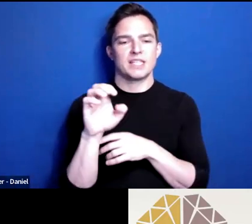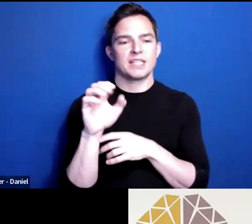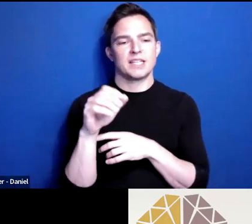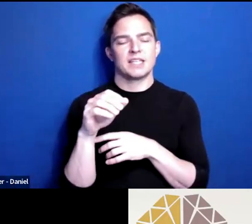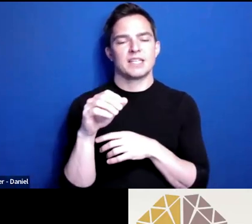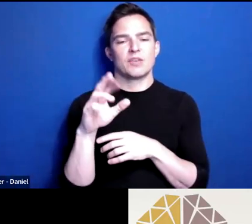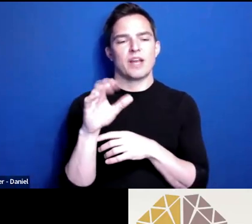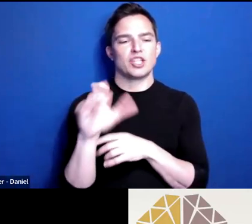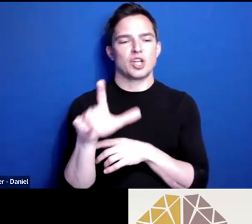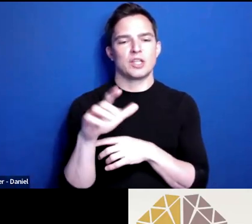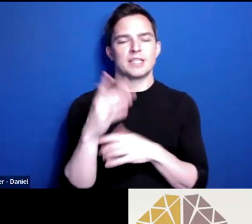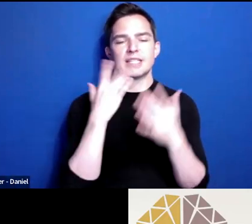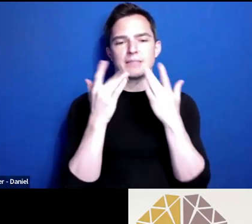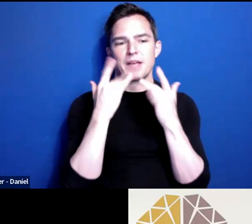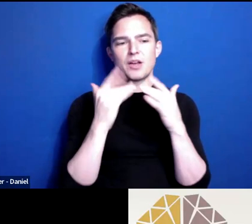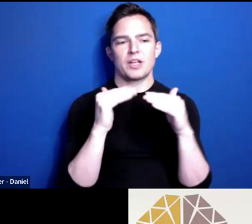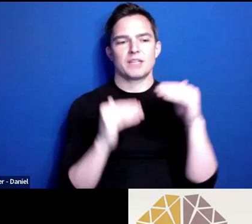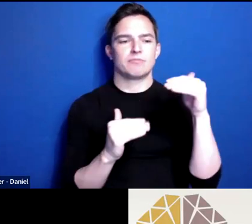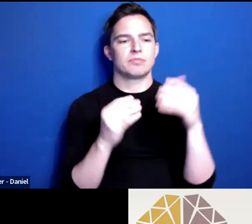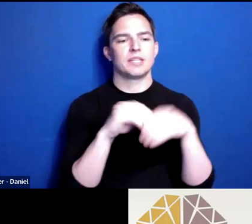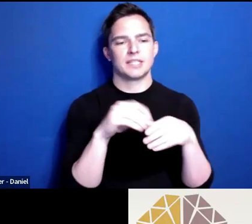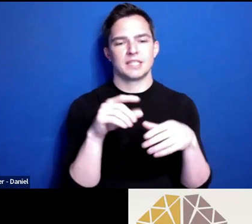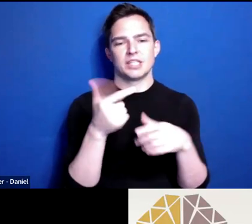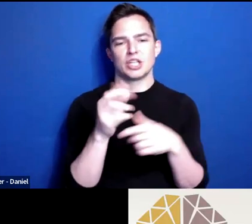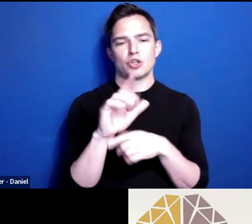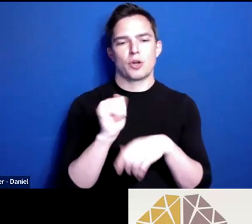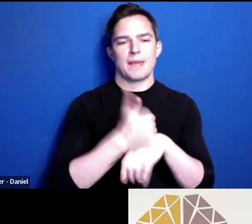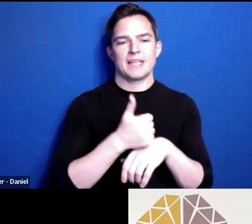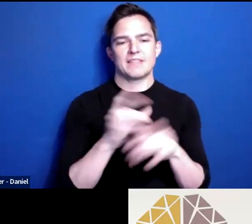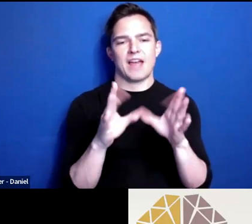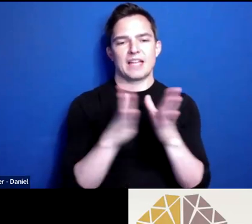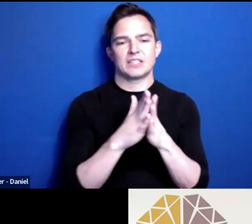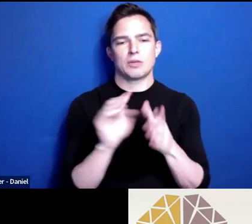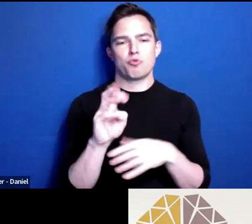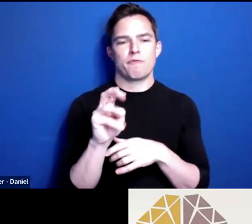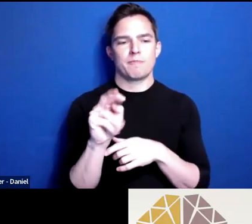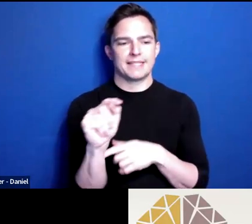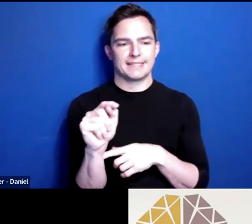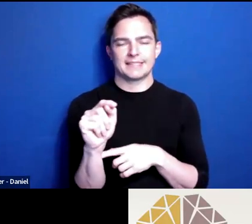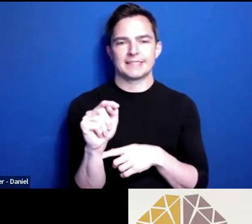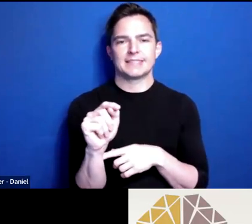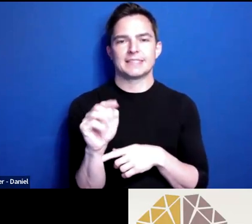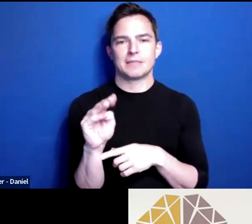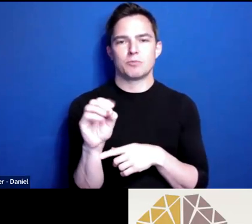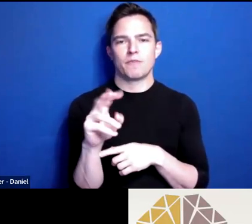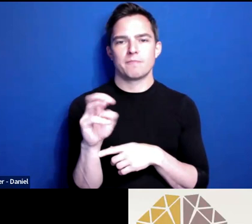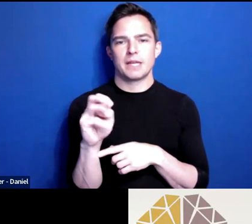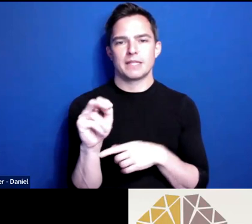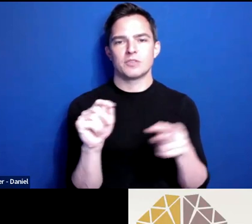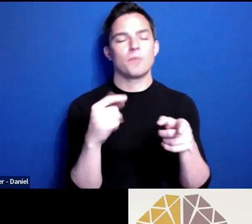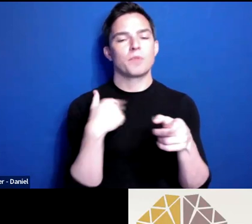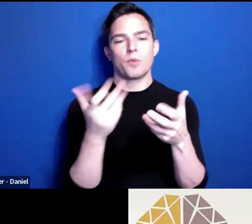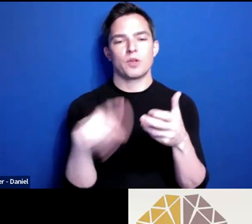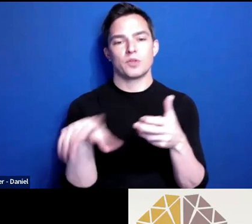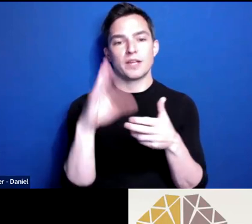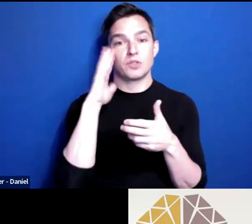disparities in leadership in the gender-based violence movement. So we wanted you all to know that